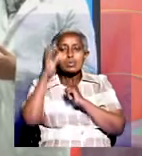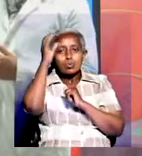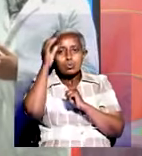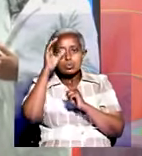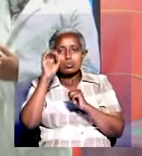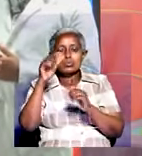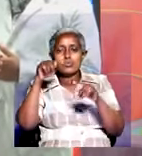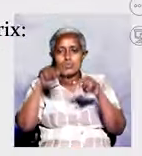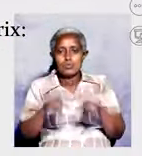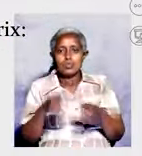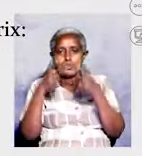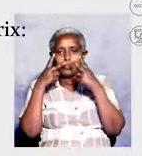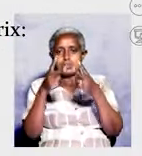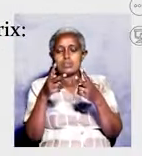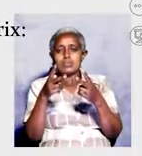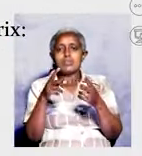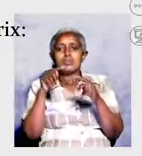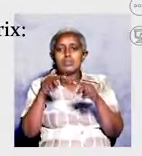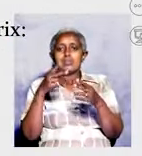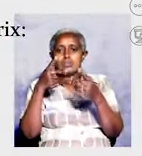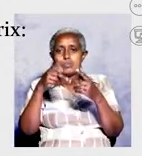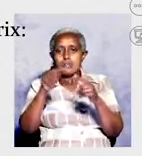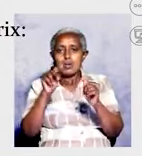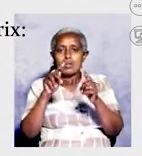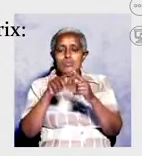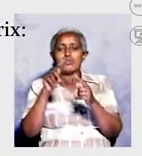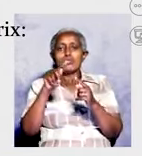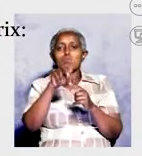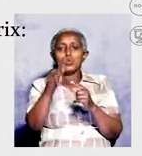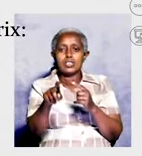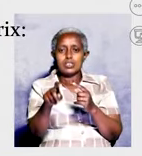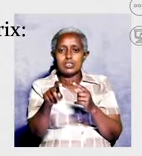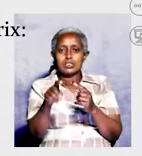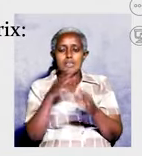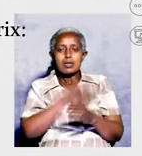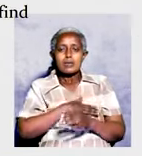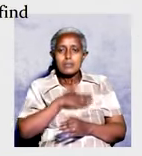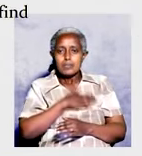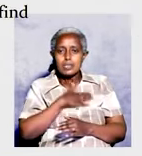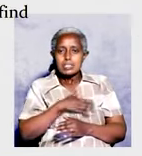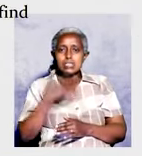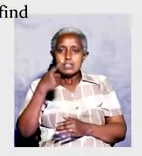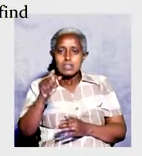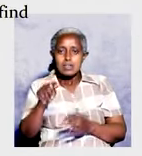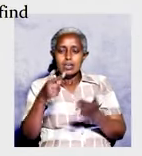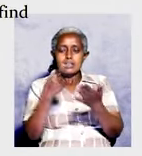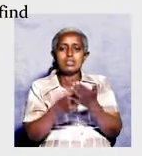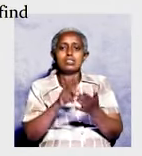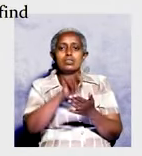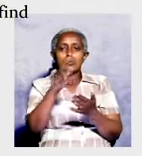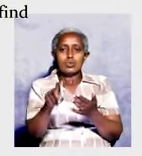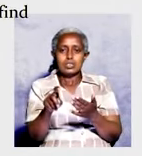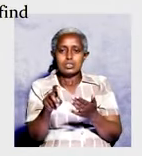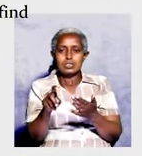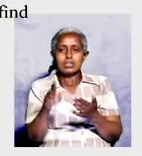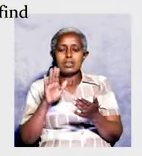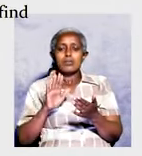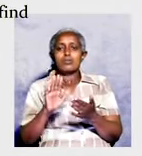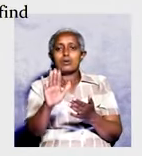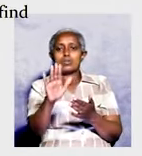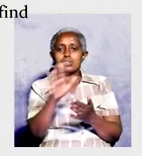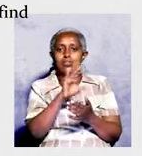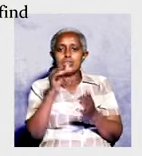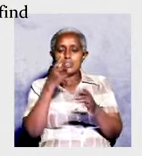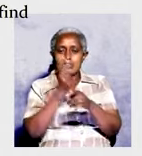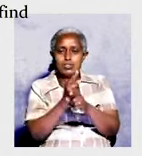that we have seen today. So for you to try, I will give you questions. Please try these questions by yourself